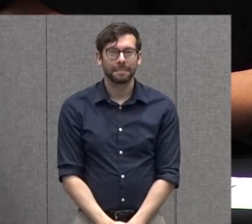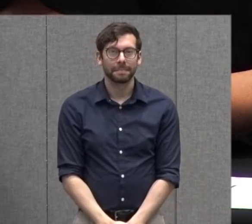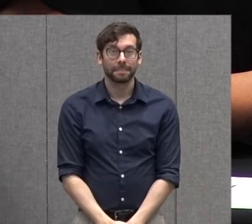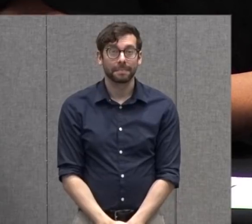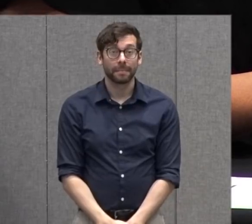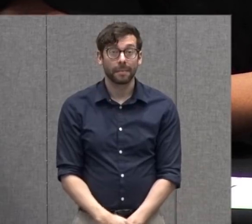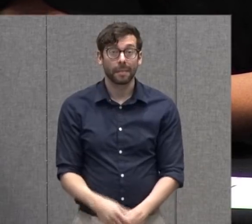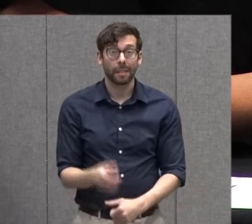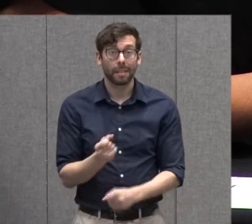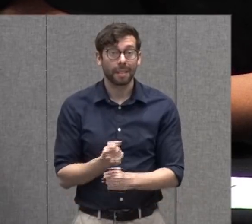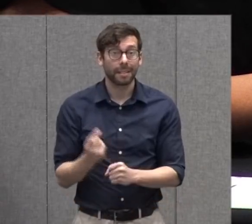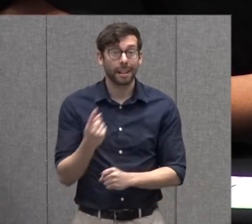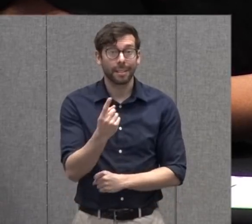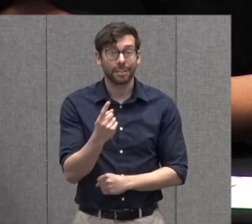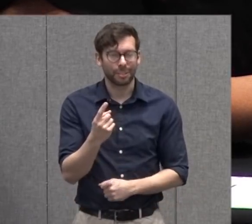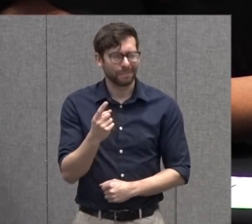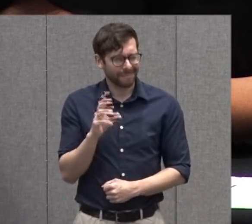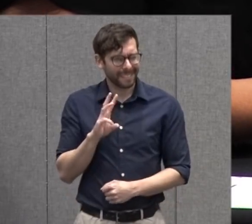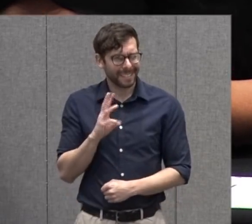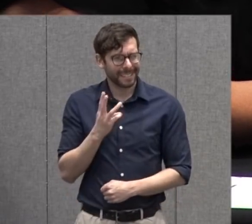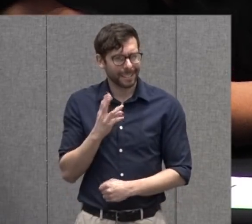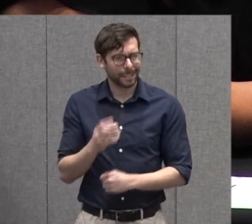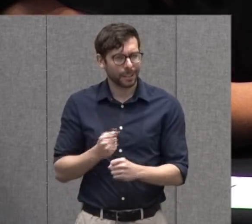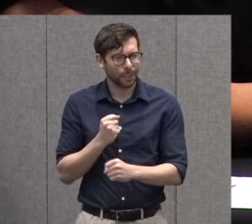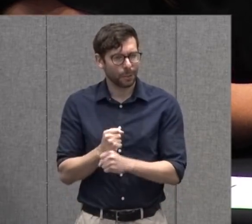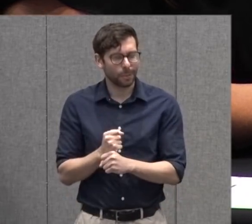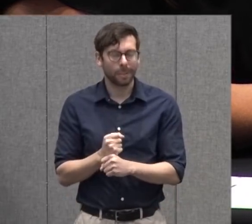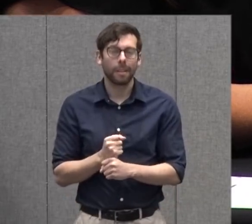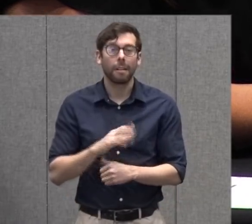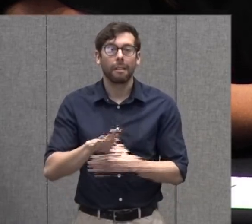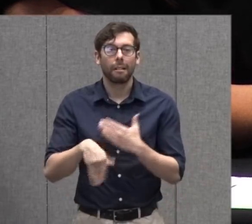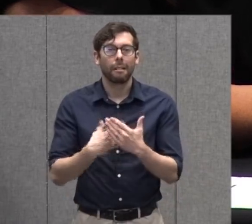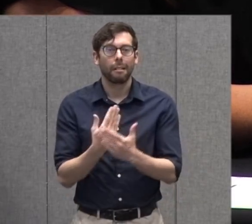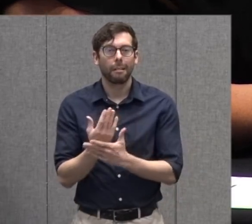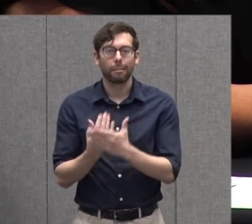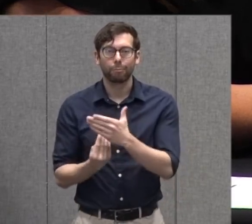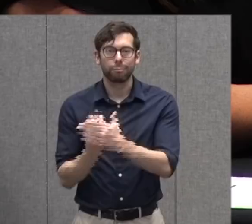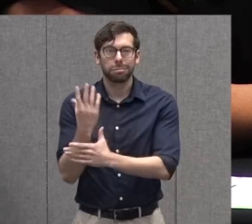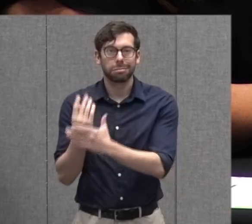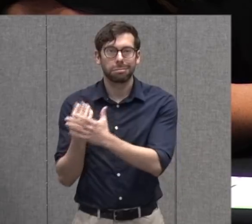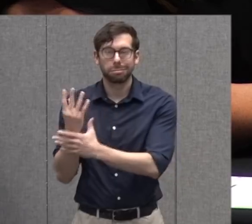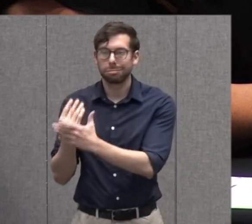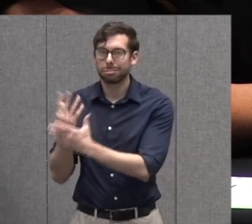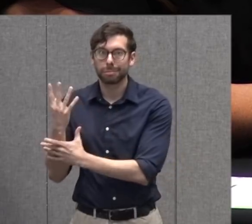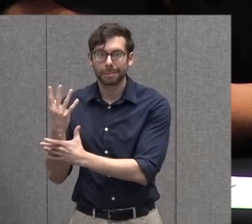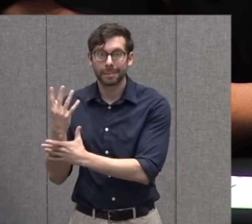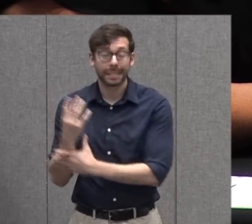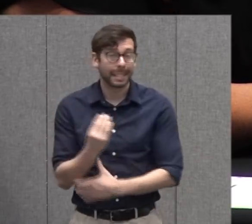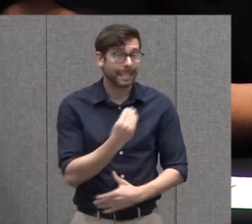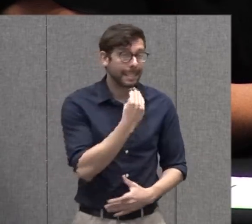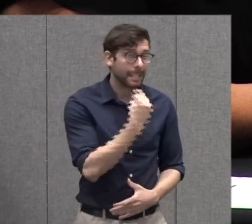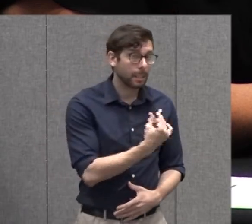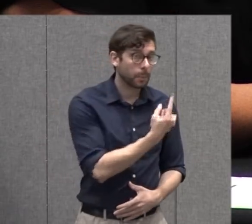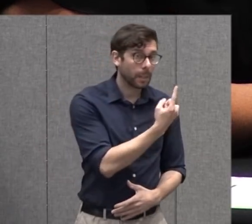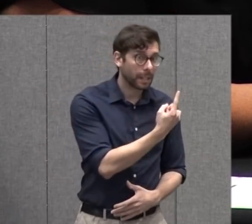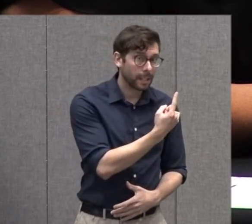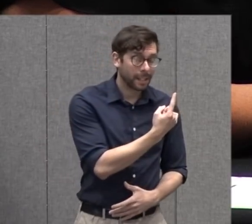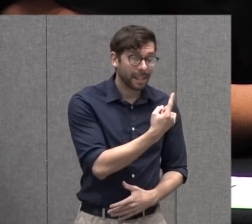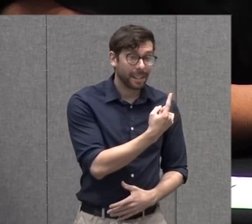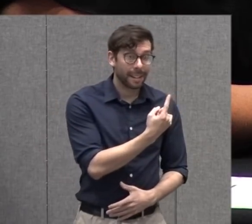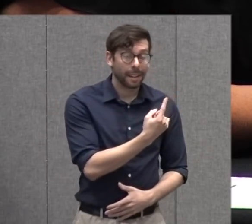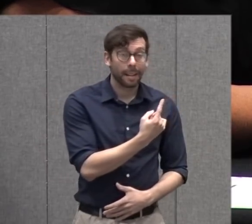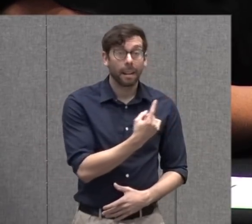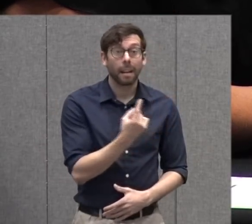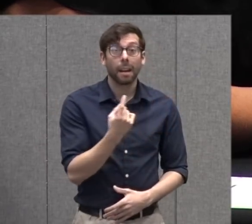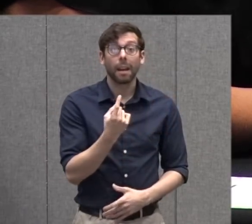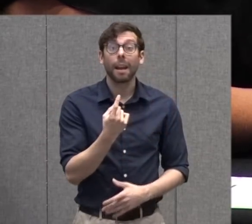The next year was the 6th year. All the sprouts came up. He ate 1, and this time he also